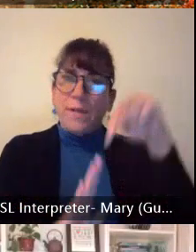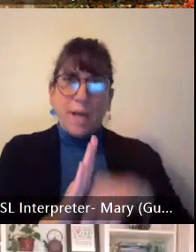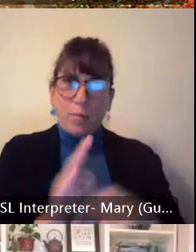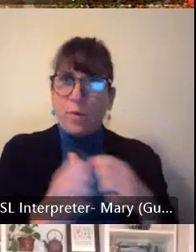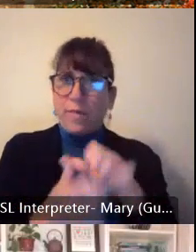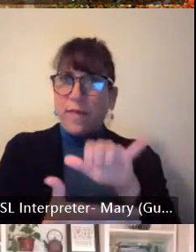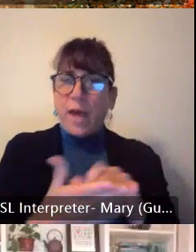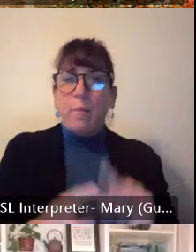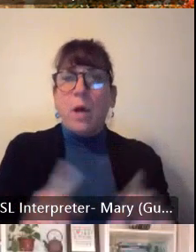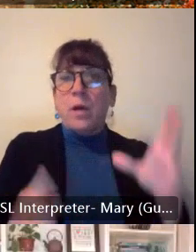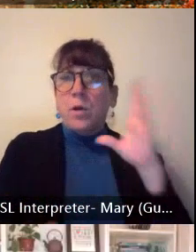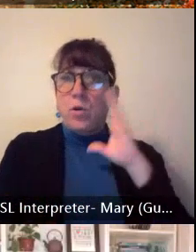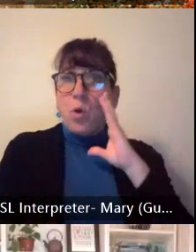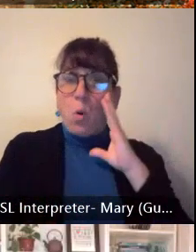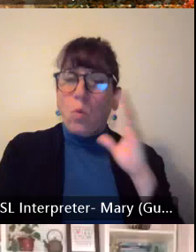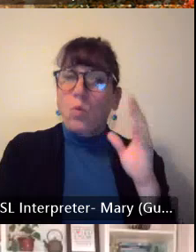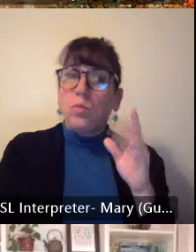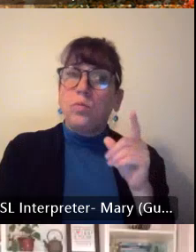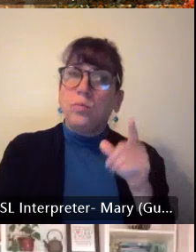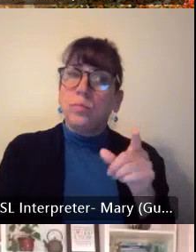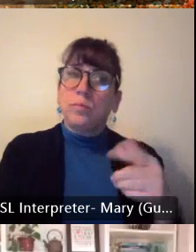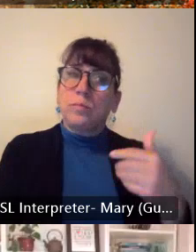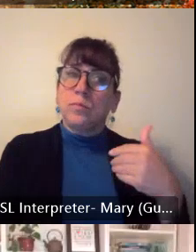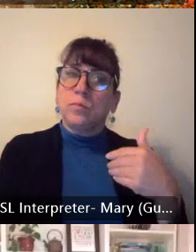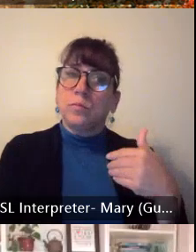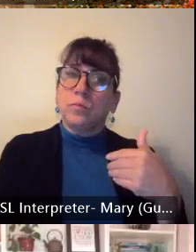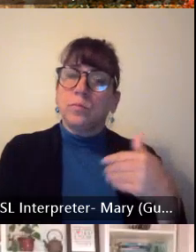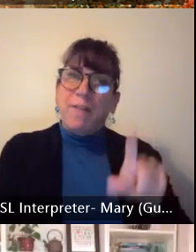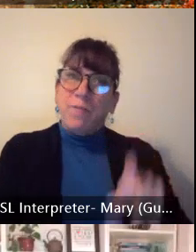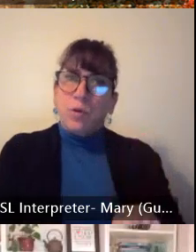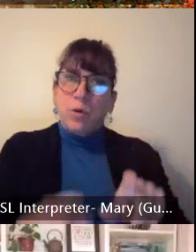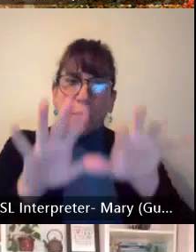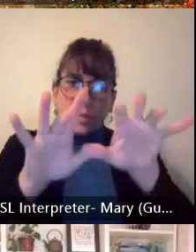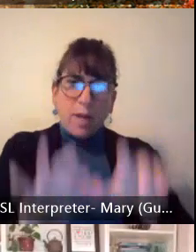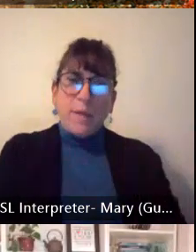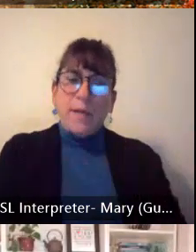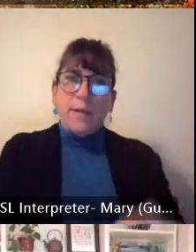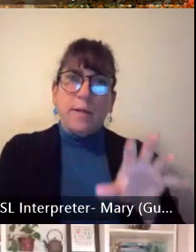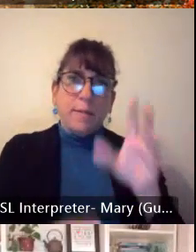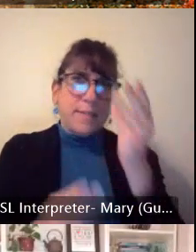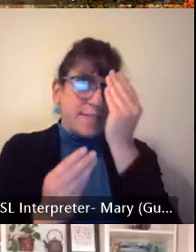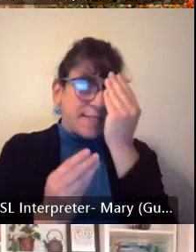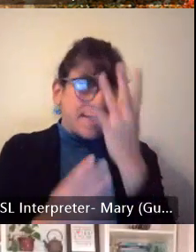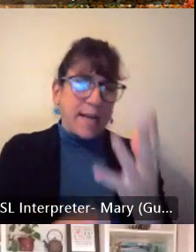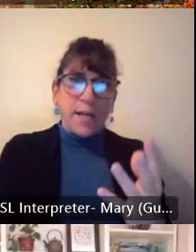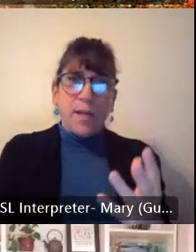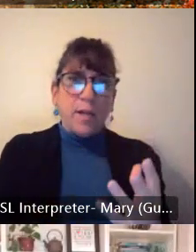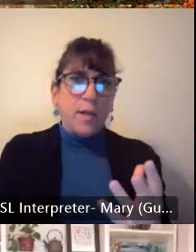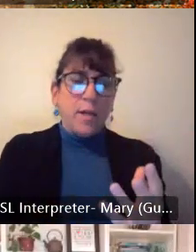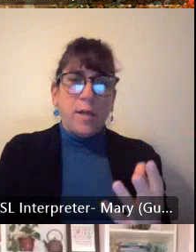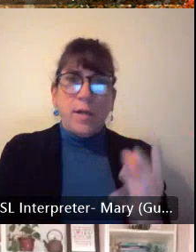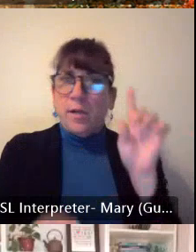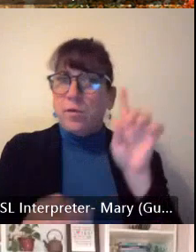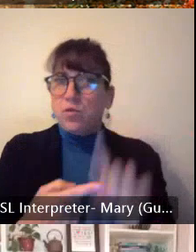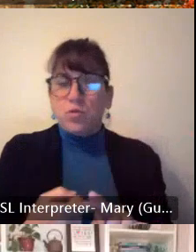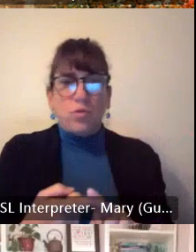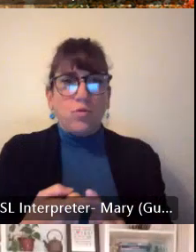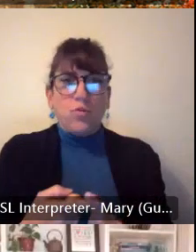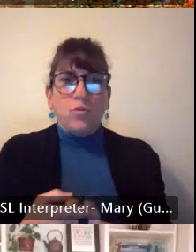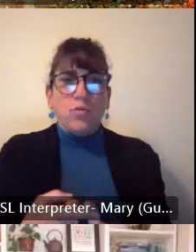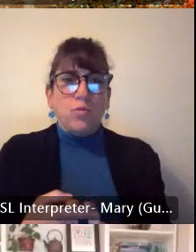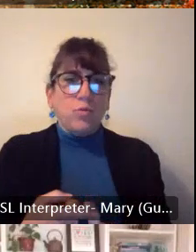that that you've got to put in data for all the way through UI